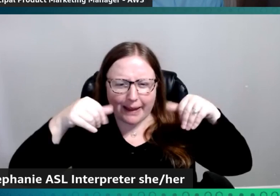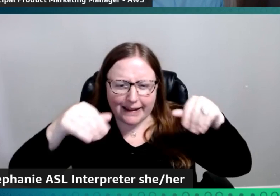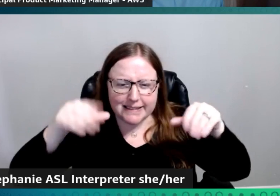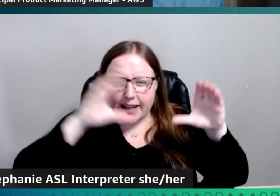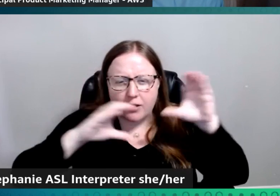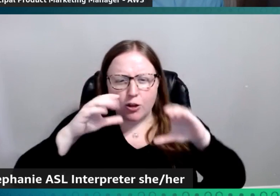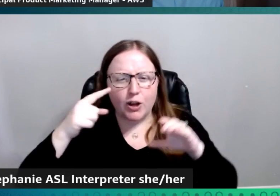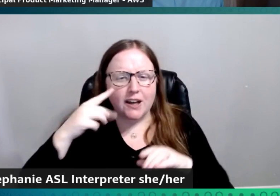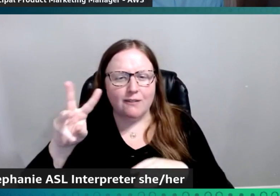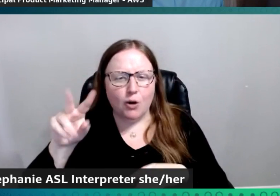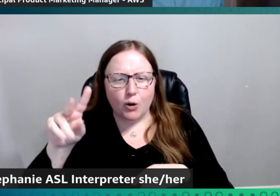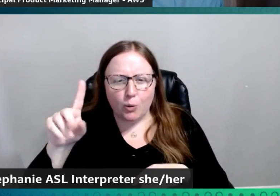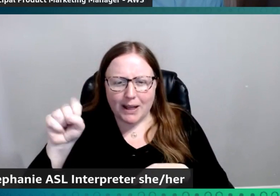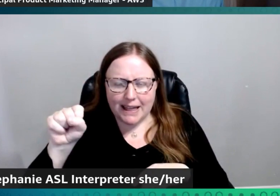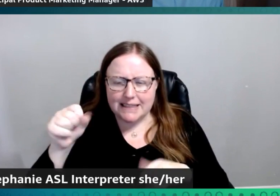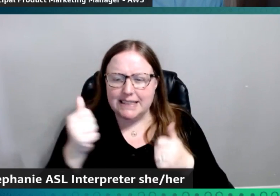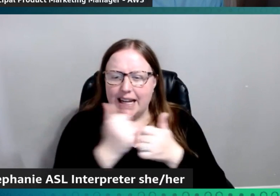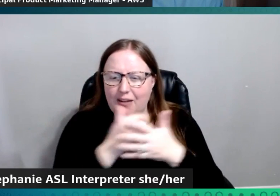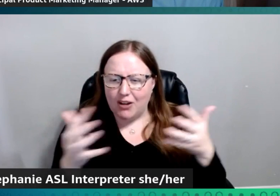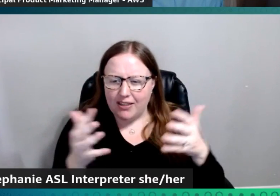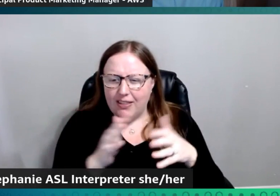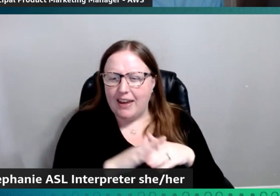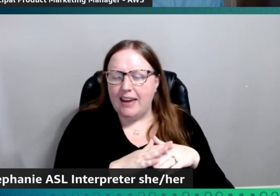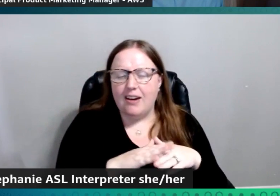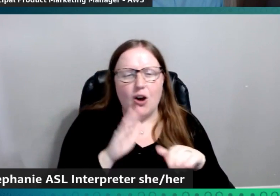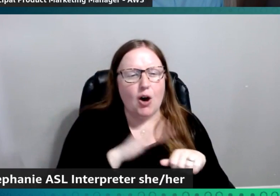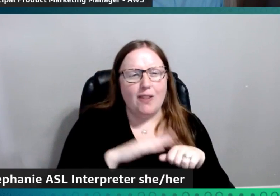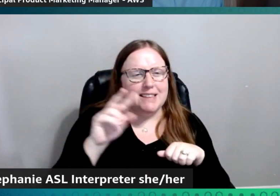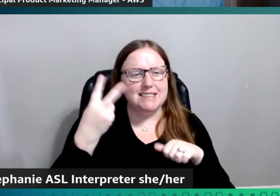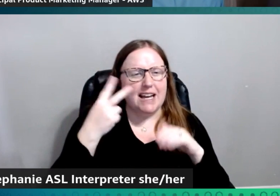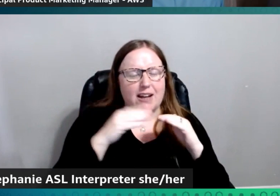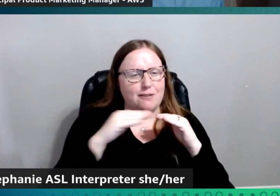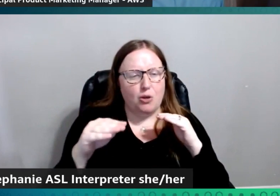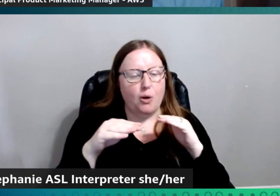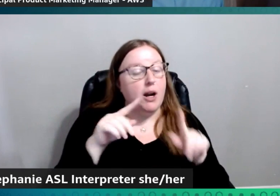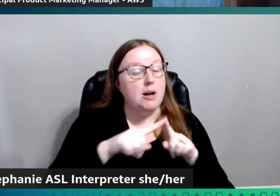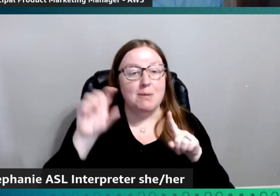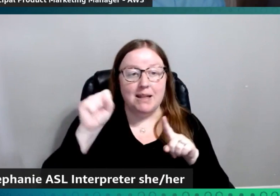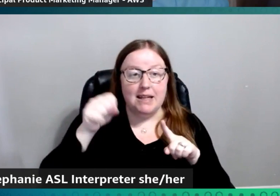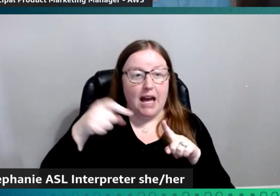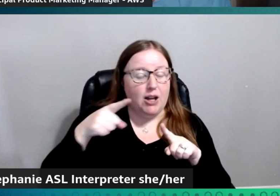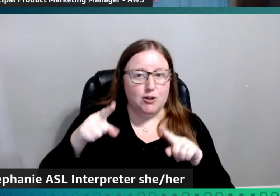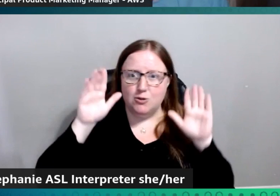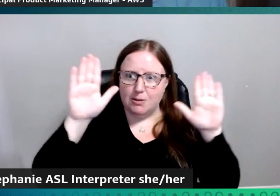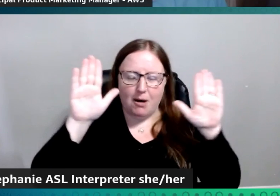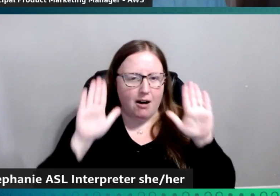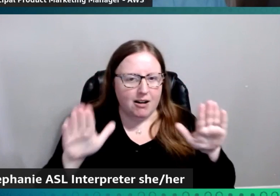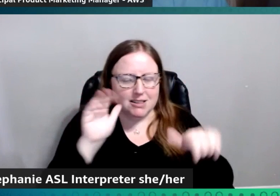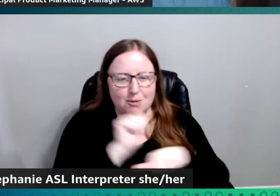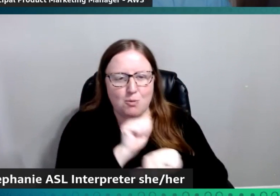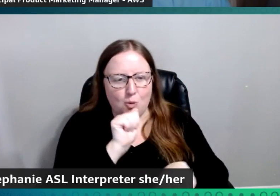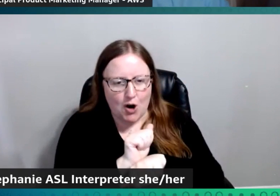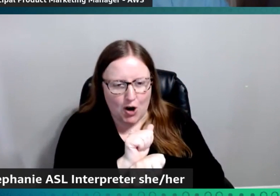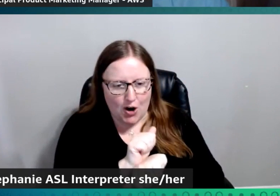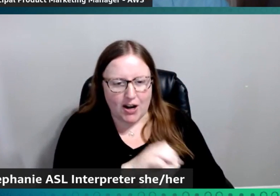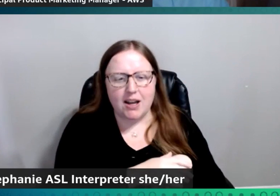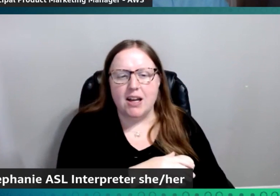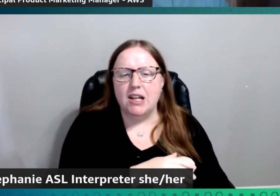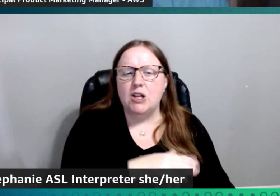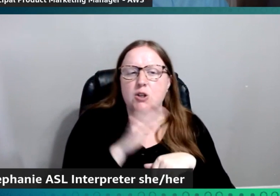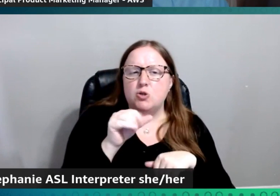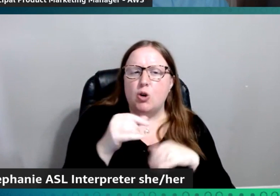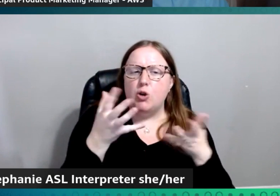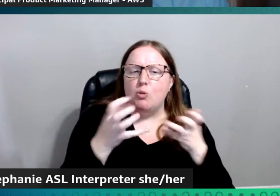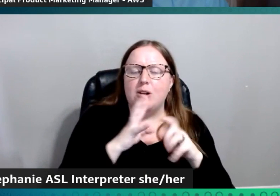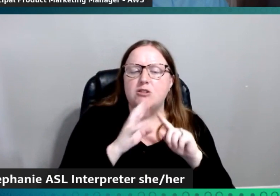other stuff on the what was it, the second floor. But yeah, you guys do some awesome stuff. And what is it that you want to